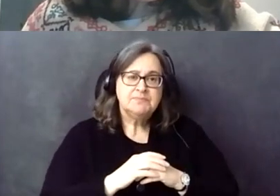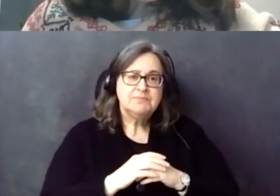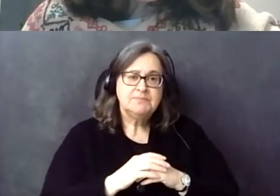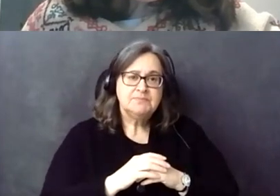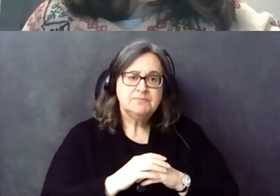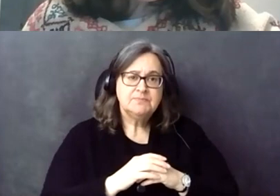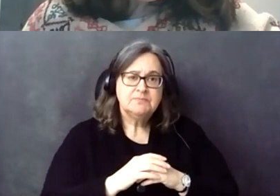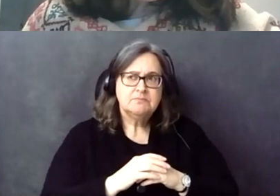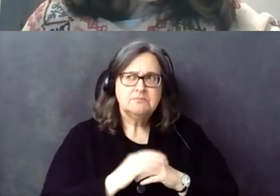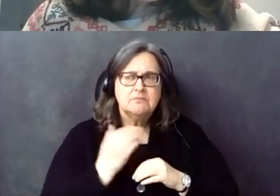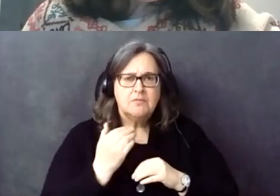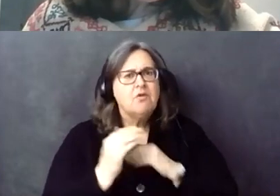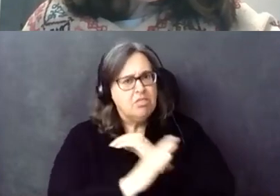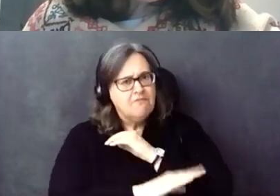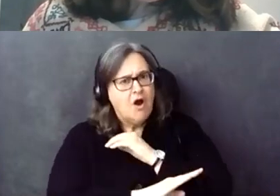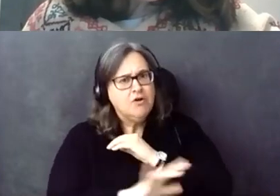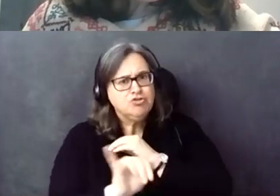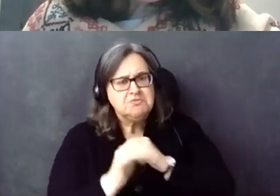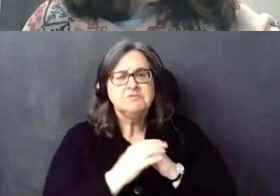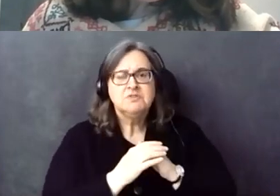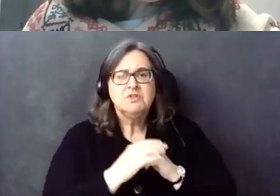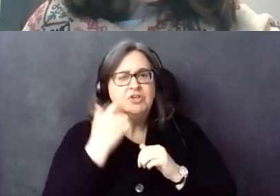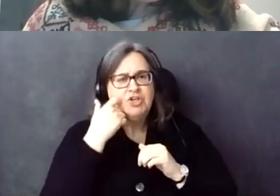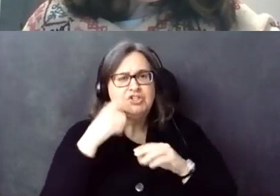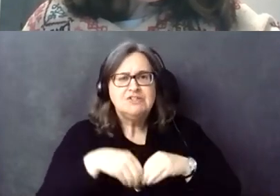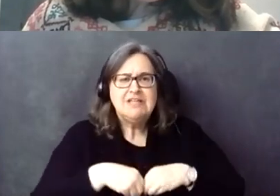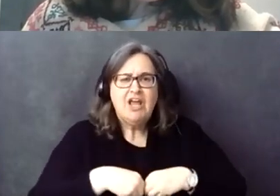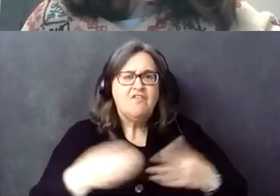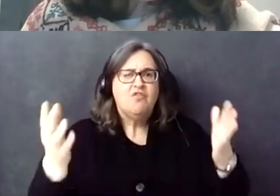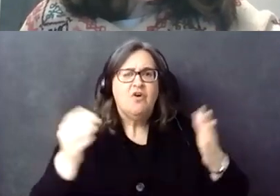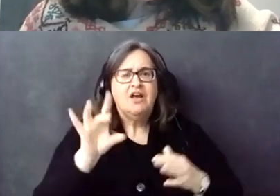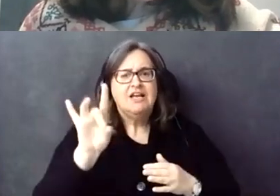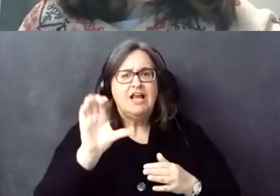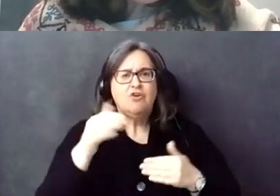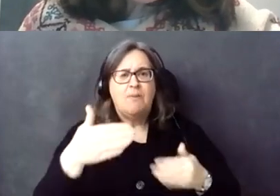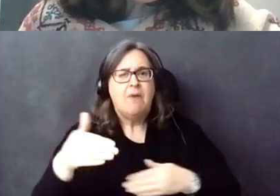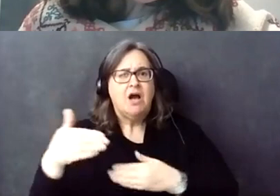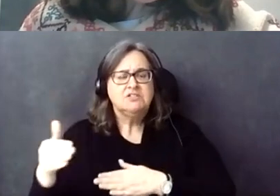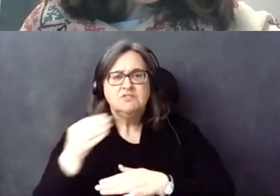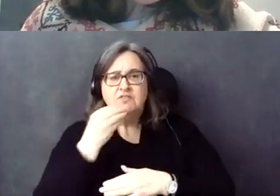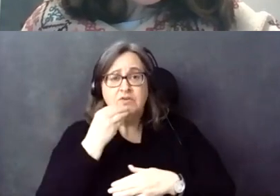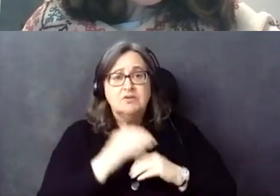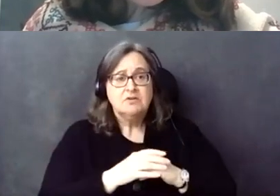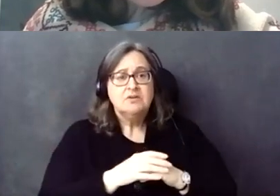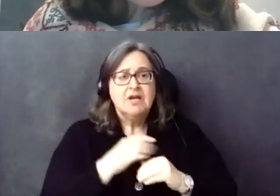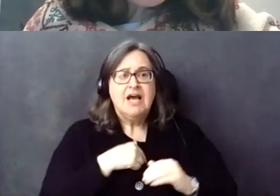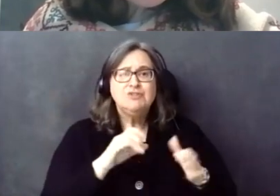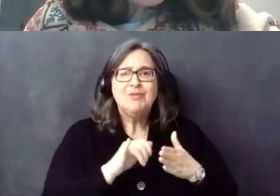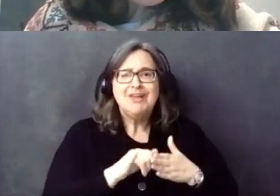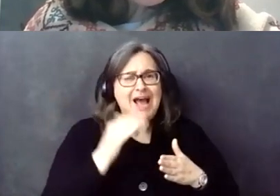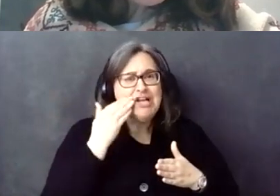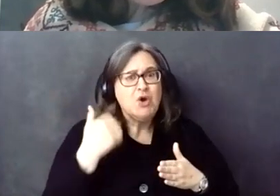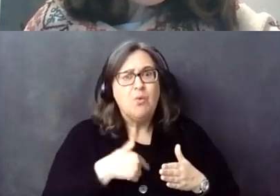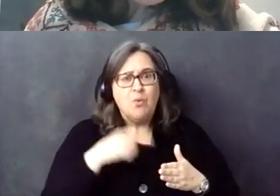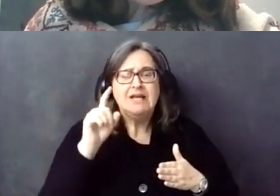as well as fall, I just gave away 800 boxes of food. I mean, I do stuff like that, but I know that we need